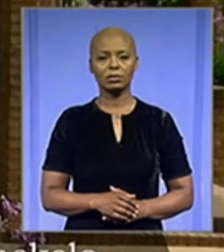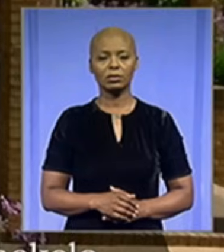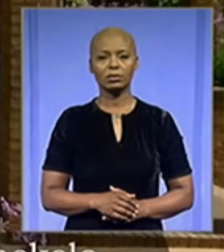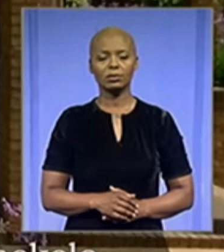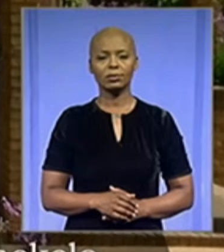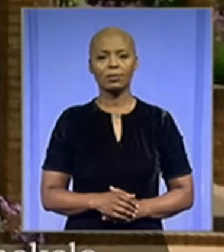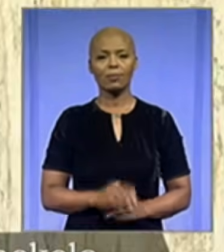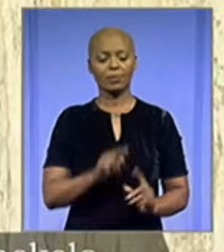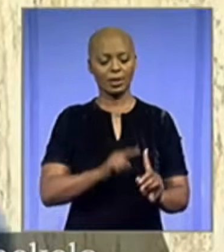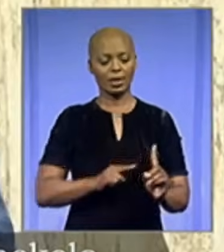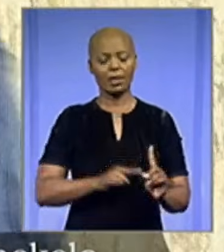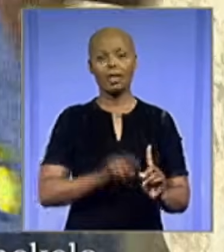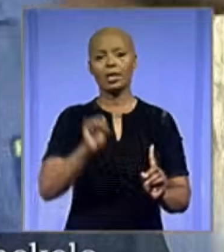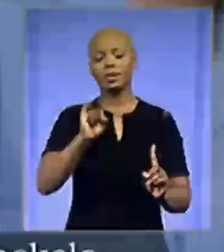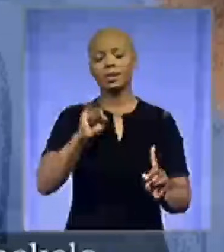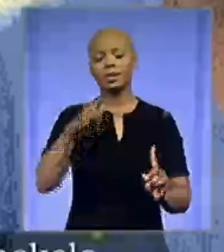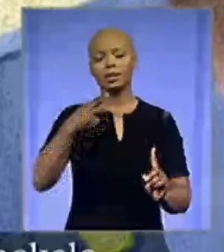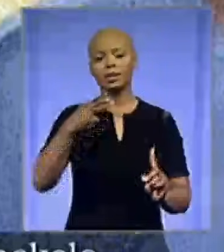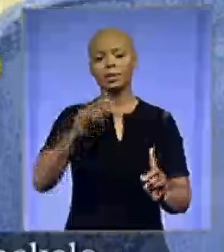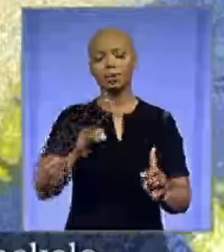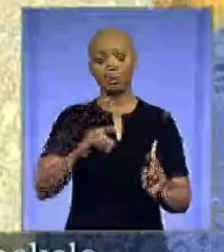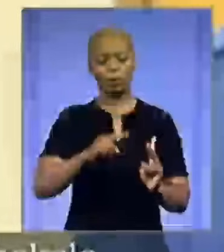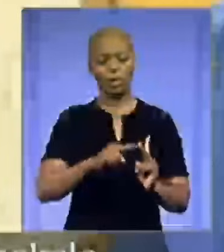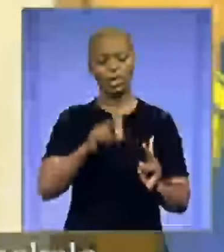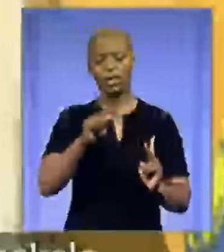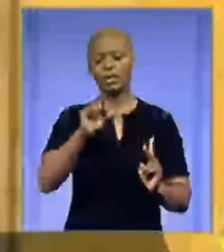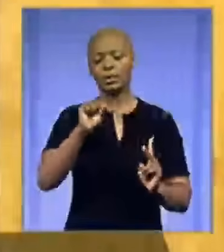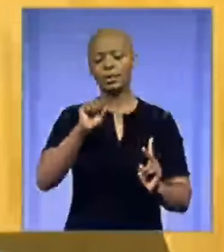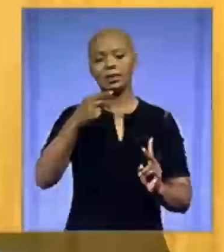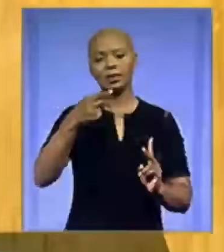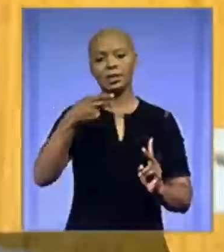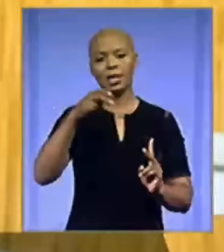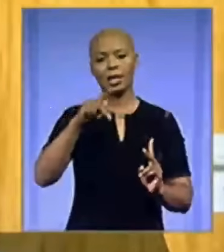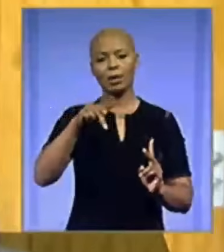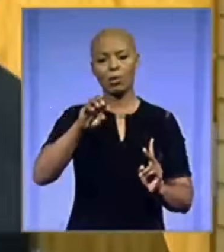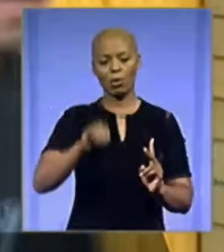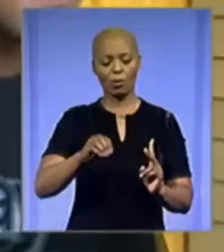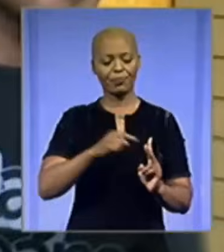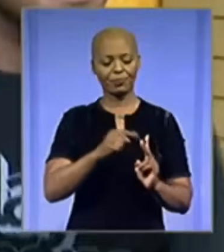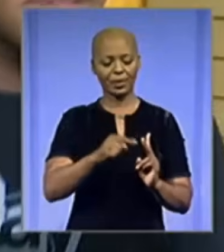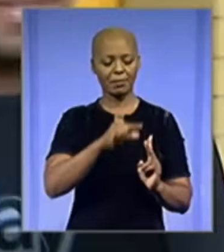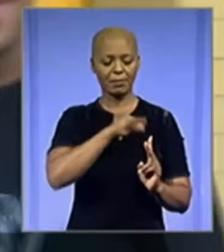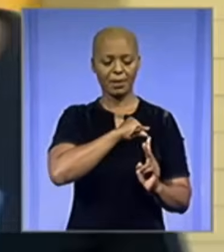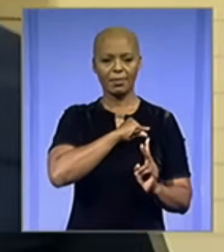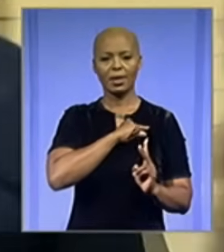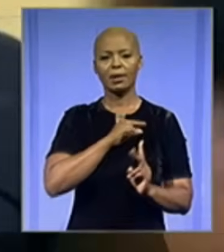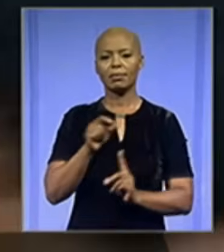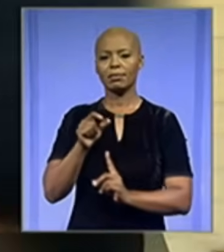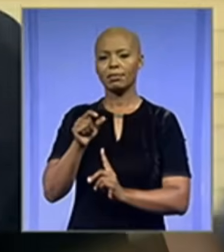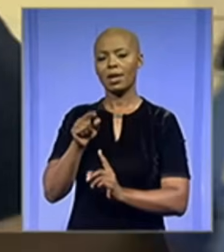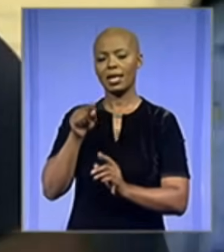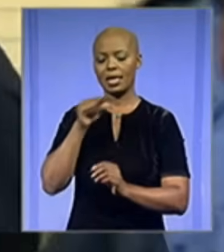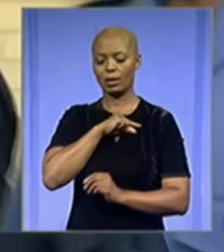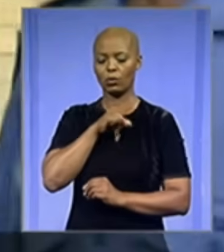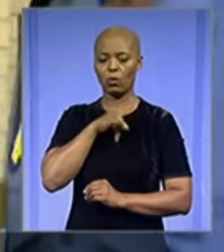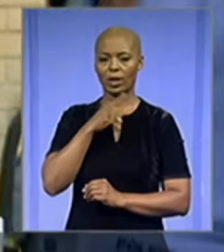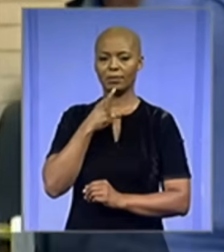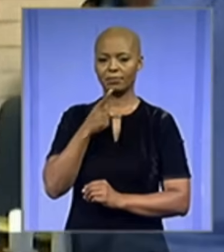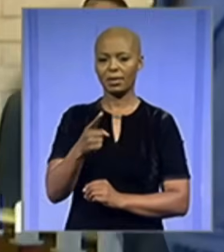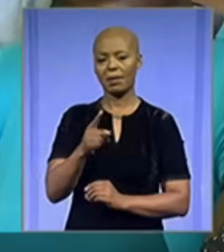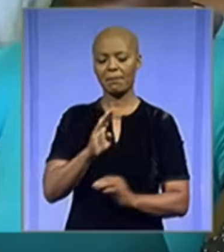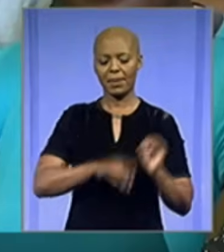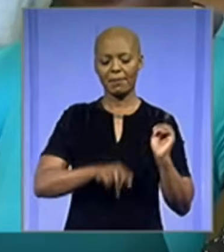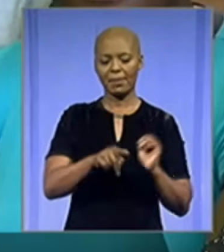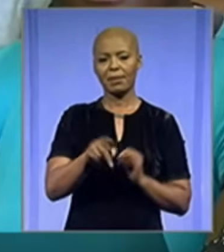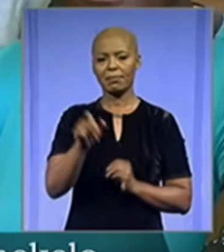Sipho Kgomo le Tshepo Mosemeni ba latofadiwa ka polao ya Gavuyele Thuziwela wa dingwaga di le 14 ga mmogo le malome